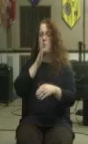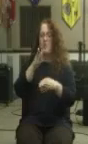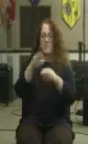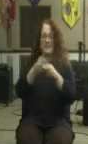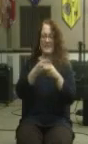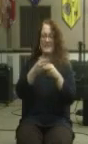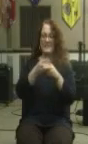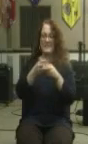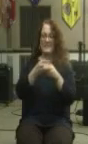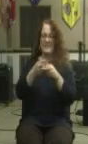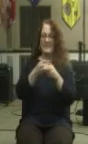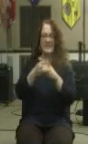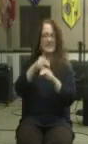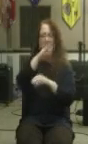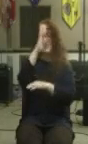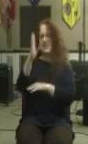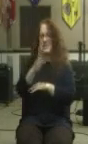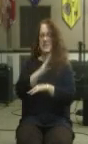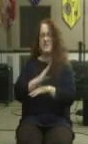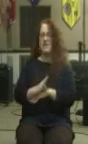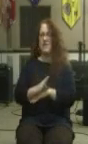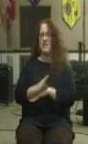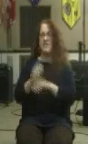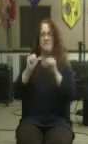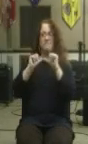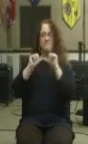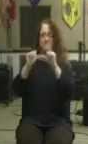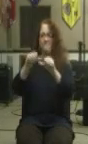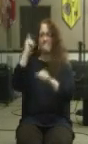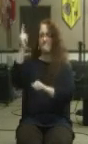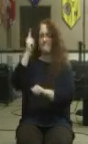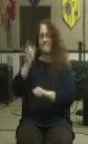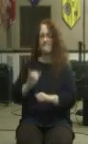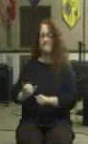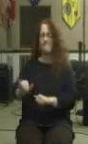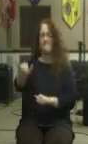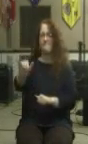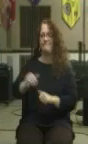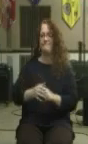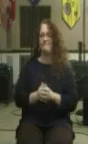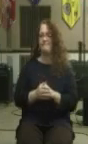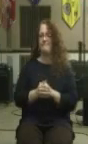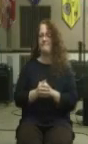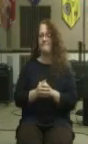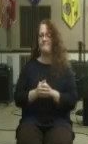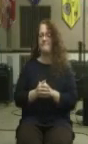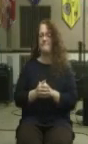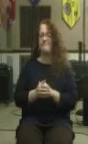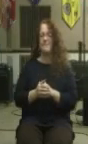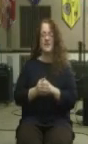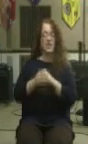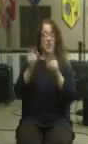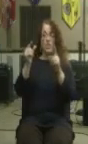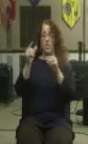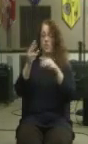It will all be temporal. Nothing finite. Come on,